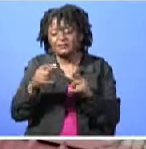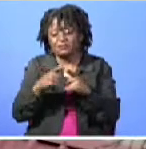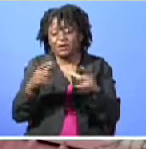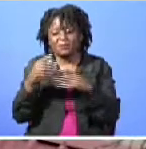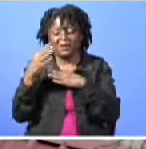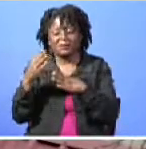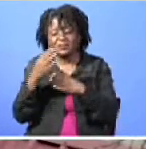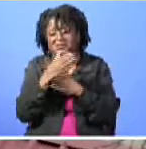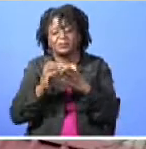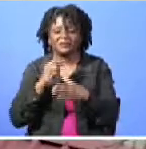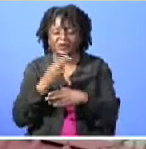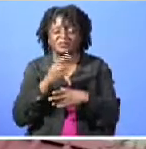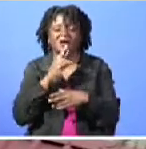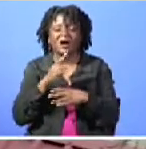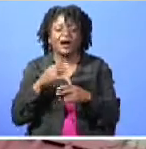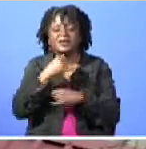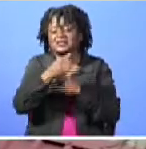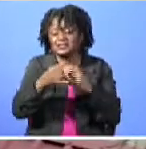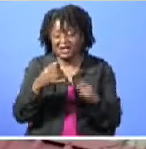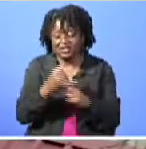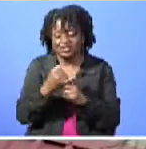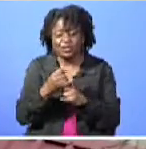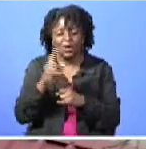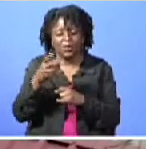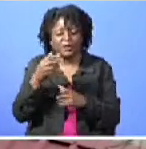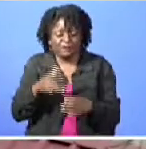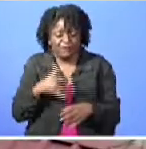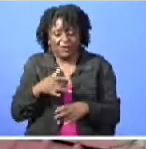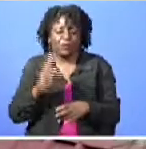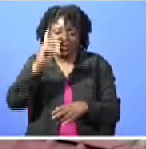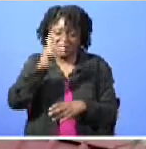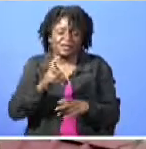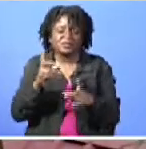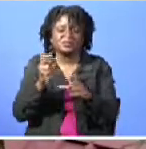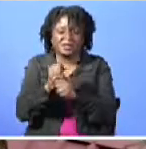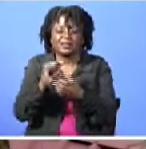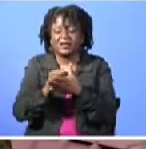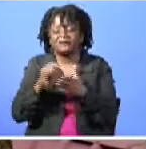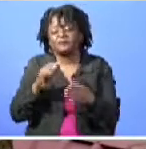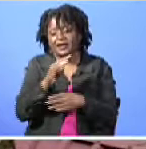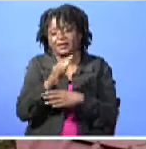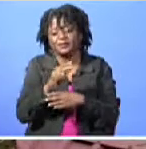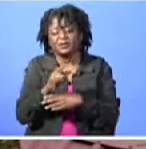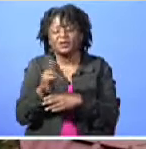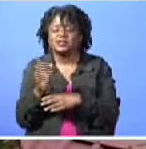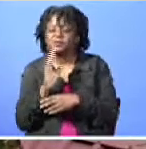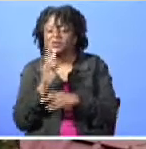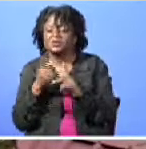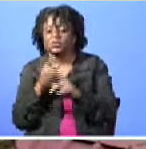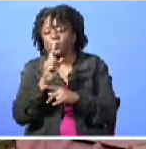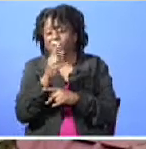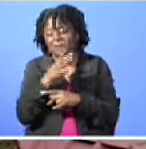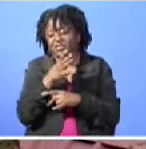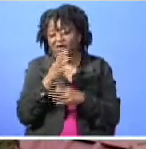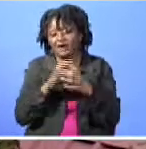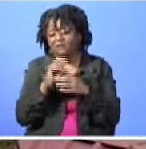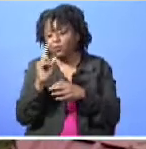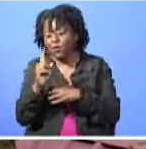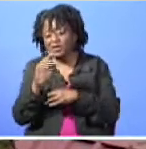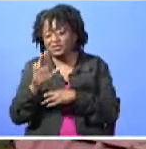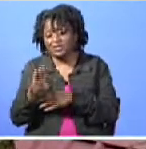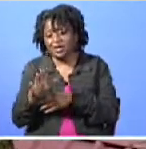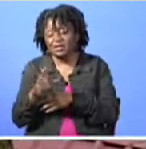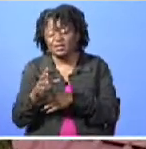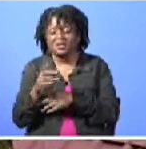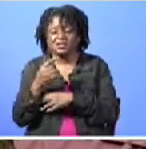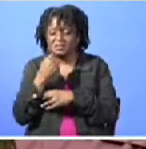flight. Now, outside the resort, we managed to speak with the mother of one of the quarantined passengers, her daughter, whom she says was traveling with a young child,